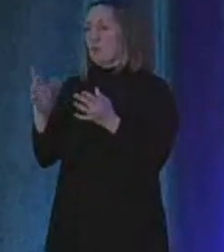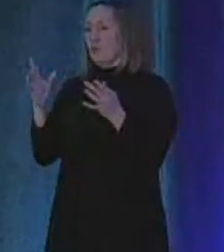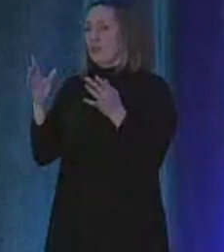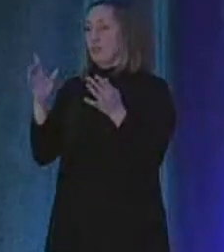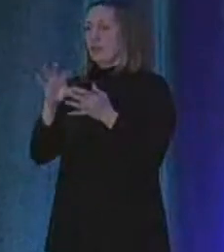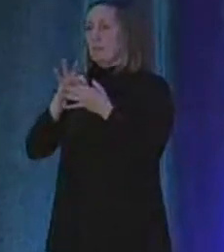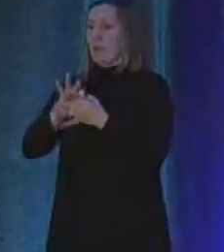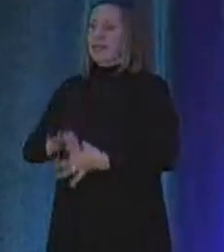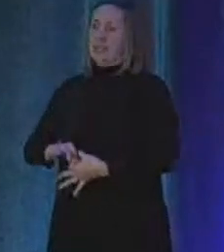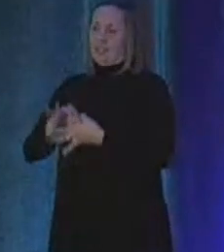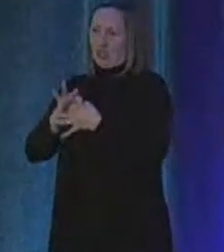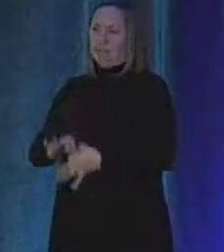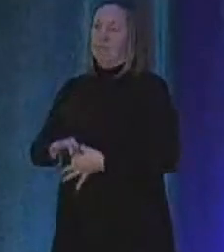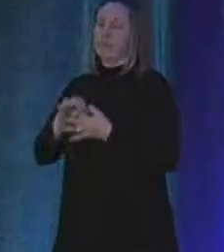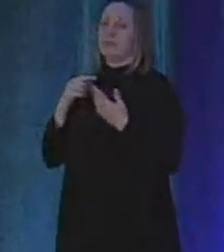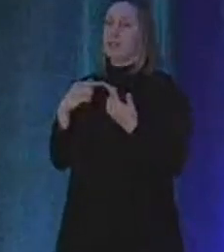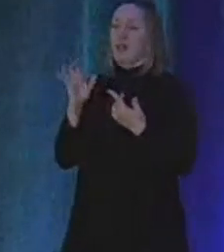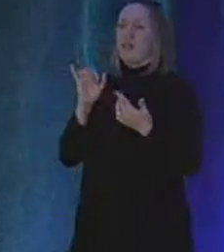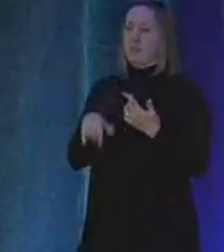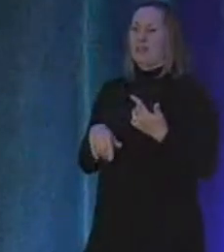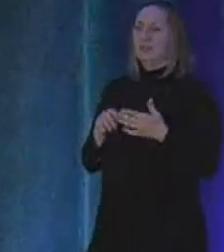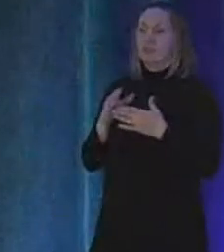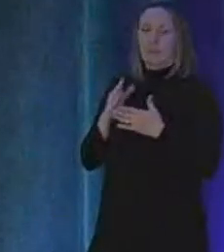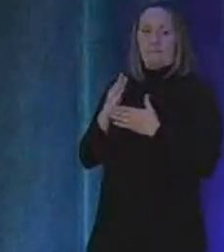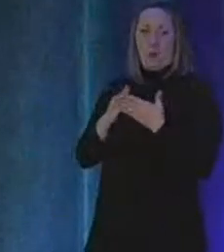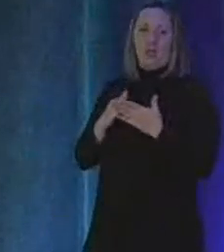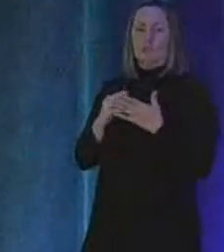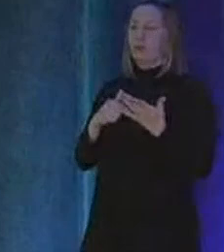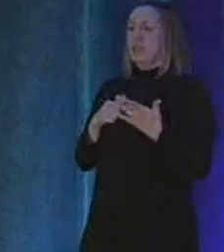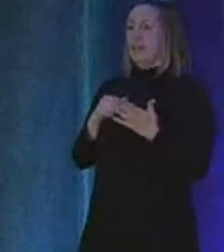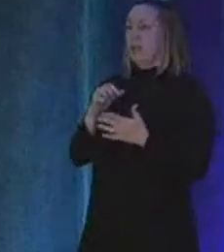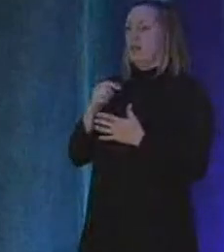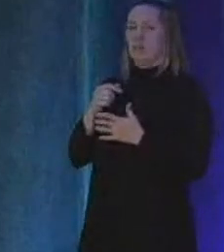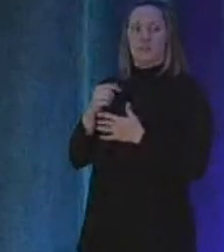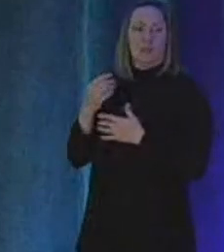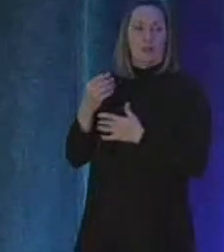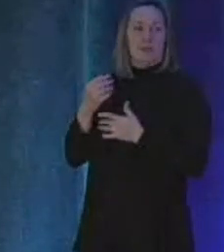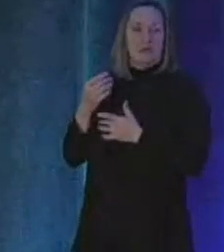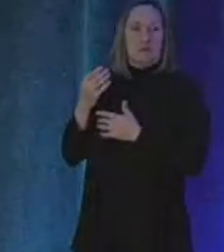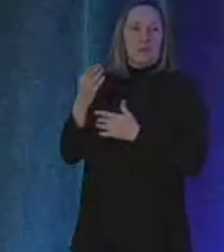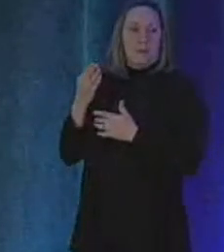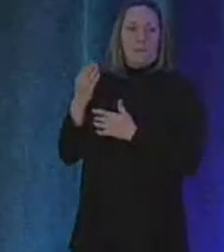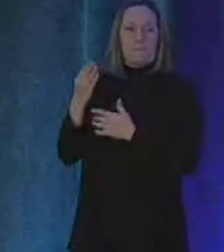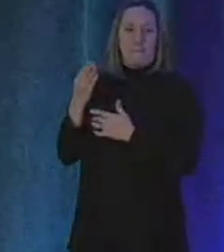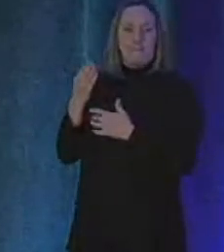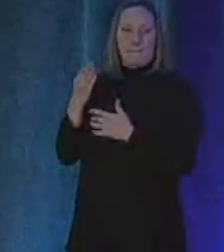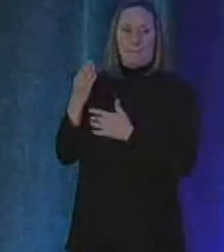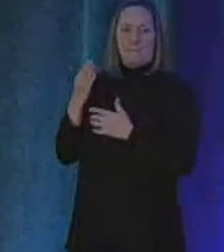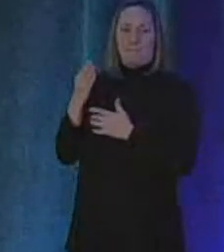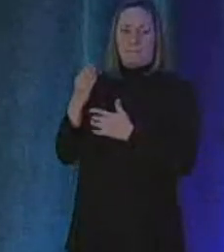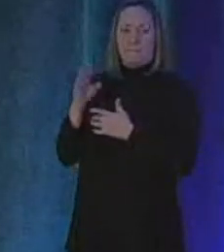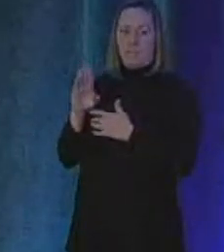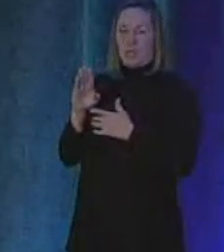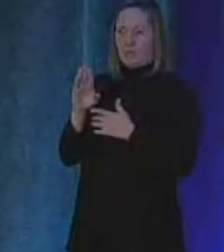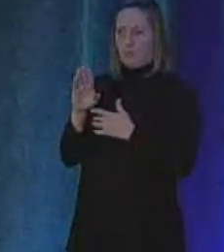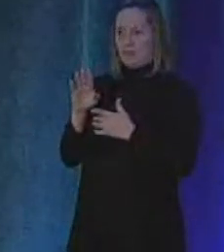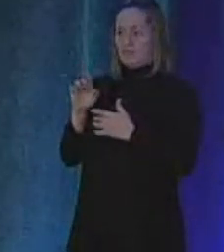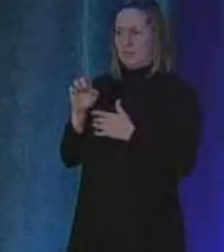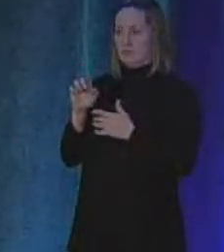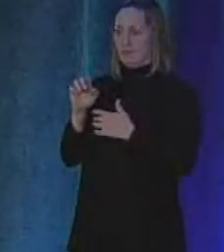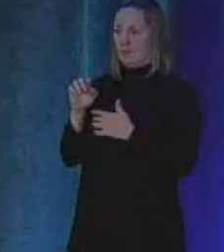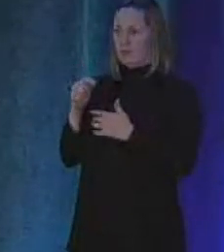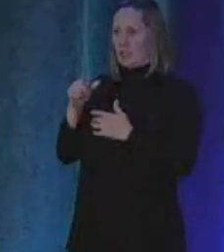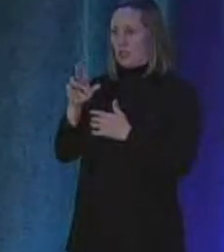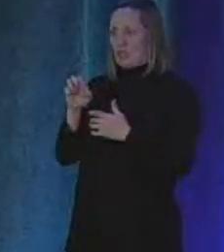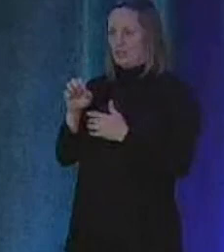mindfulness. This is the piece of the puzzle that, like glue code, brings together those two pieces and holds them together. Now, you may